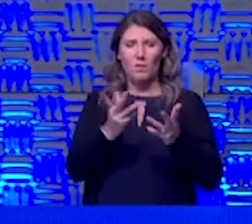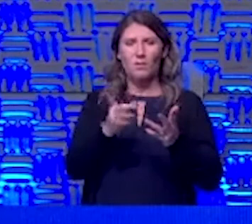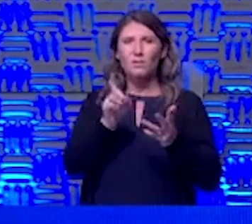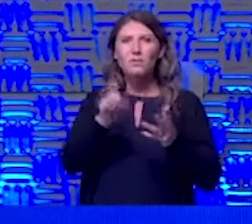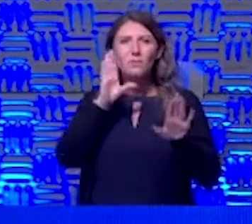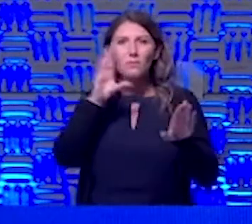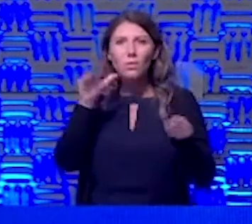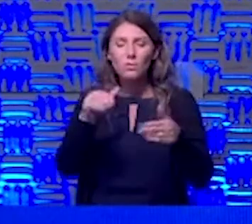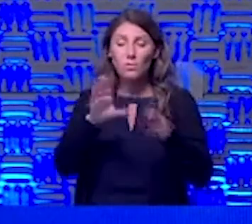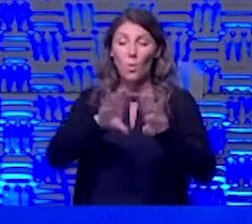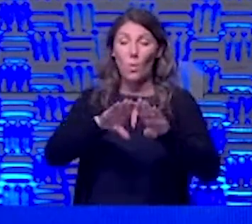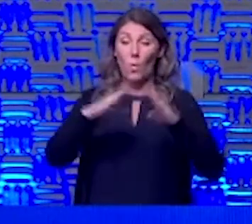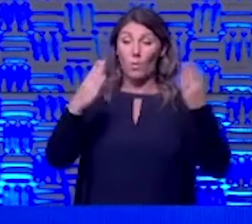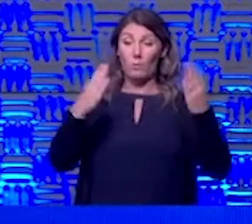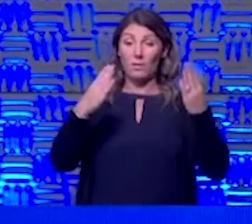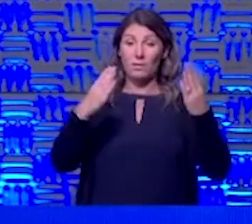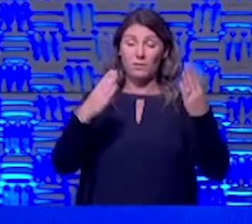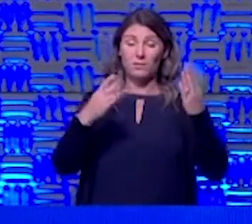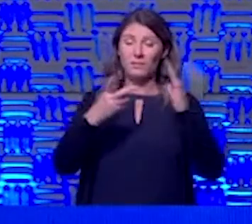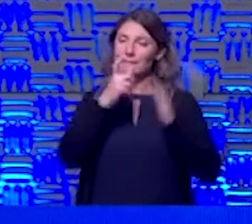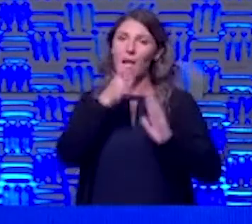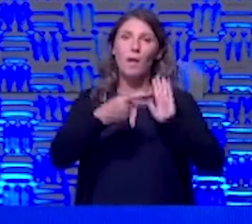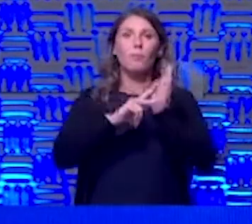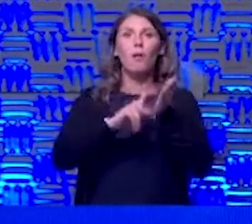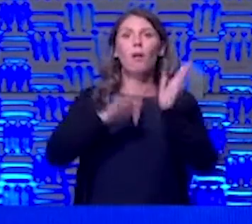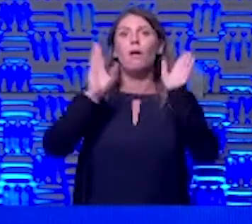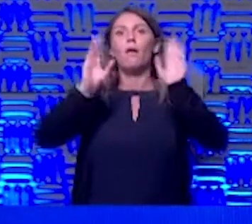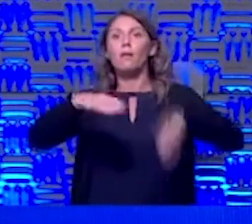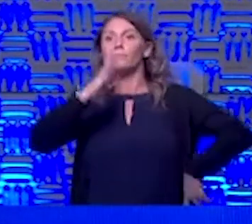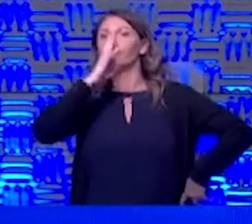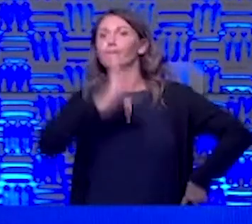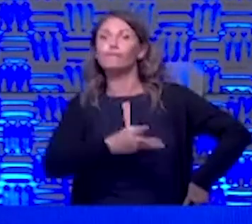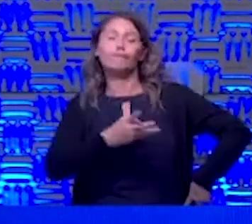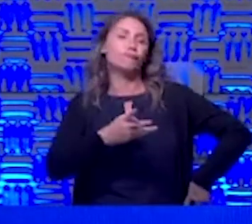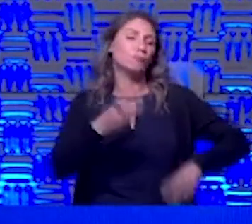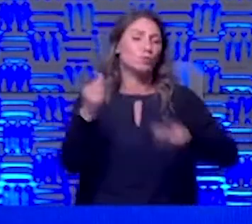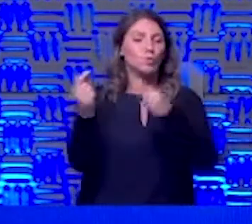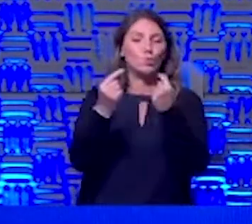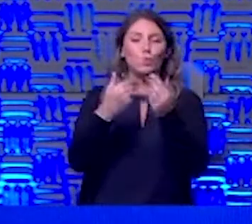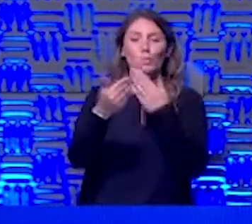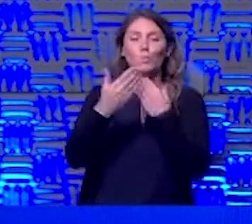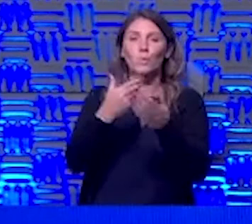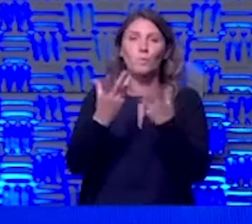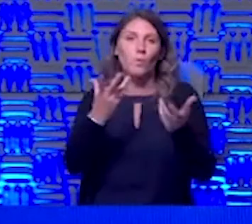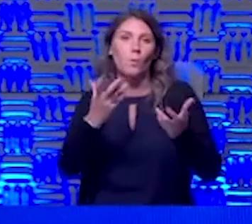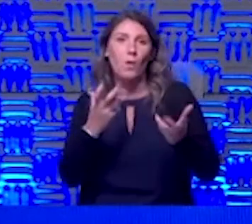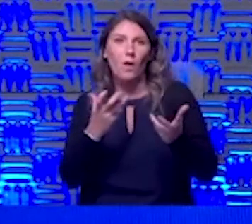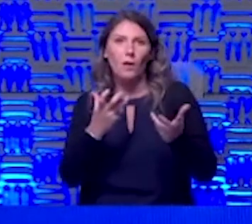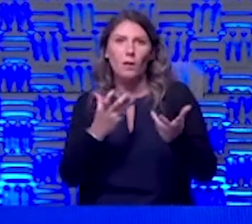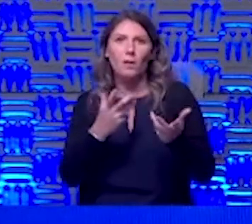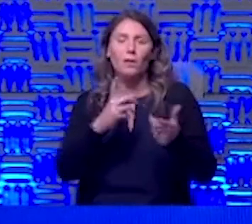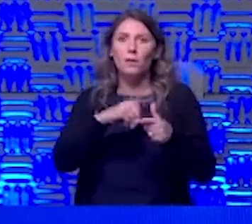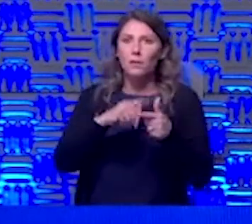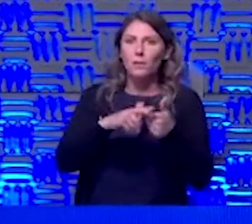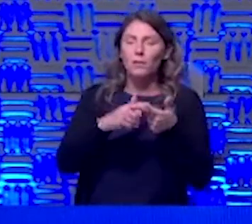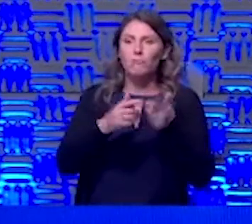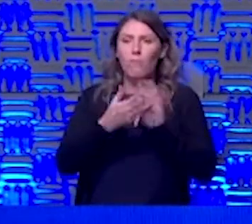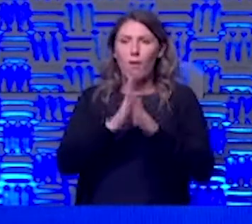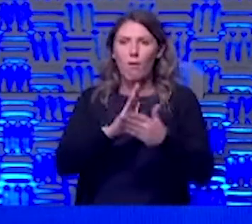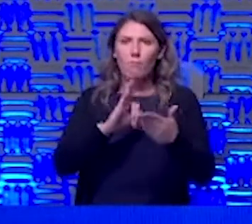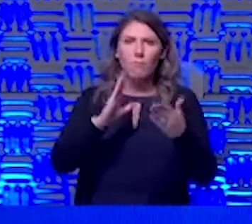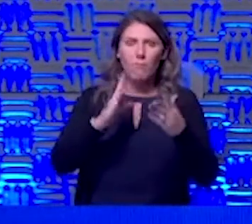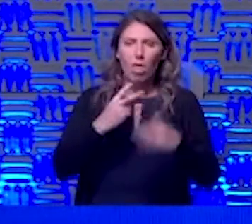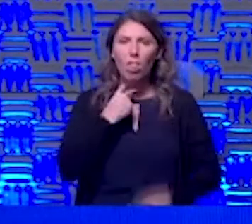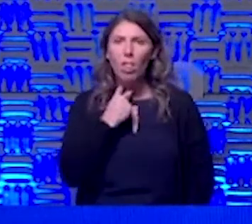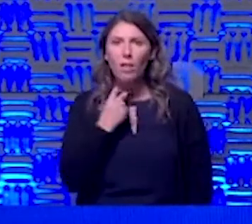doesn't mean being reckless. Right. It's being reckless that gets us in trouble. And what we know right now